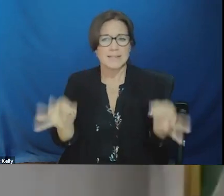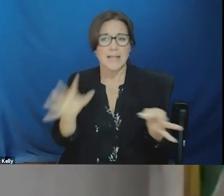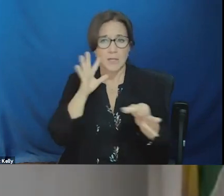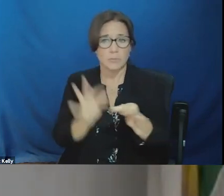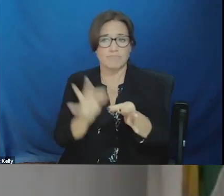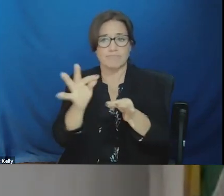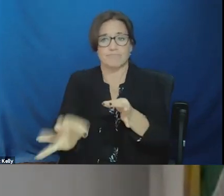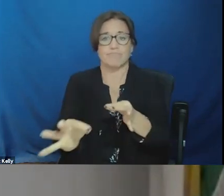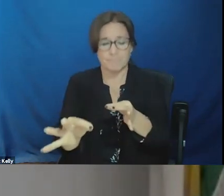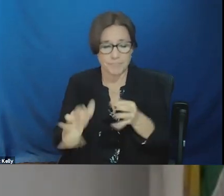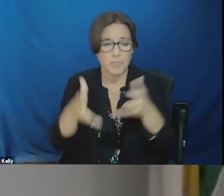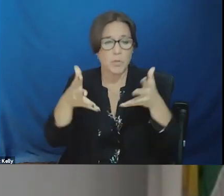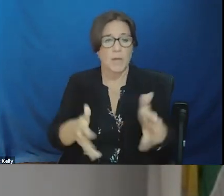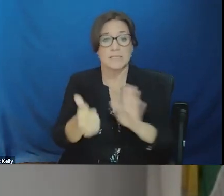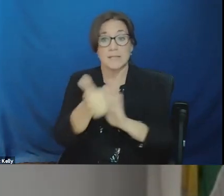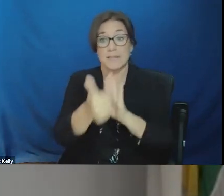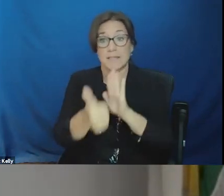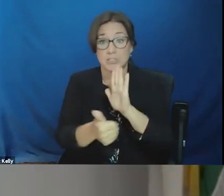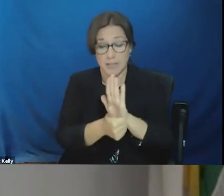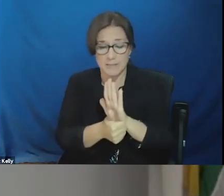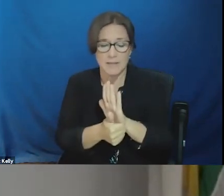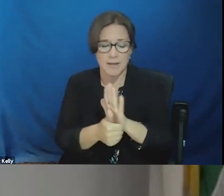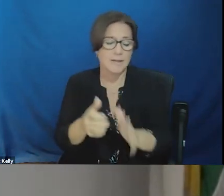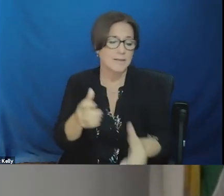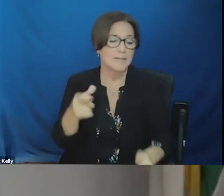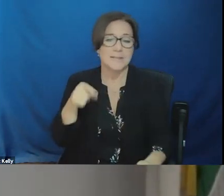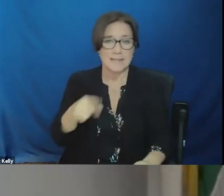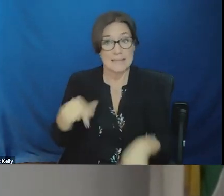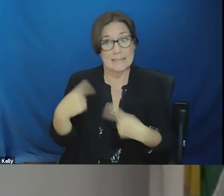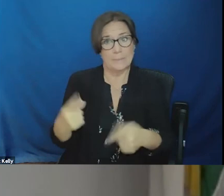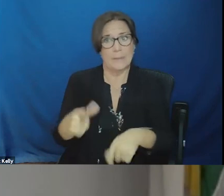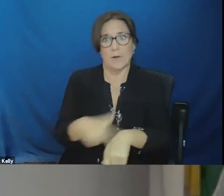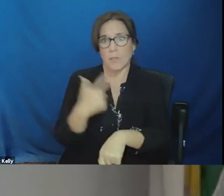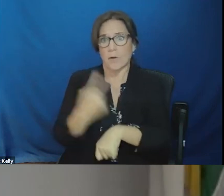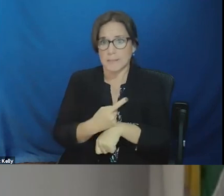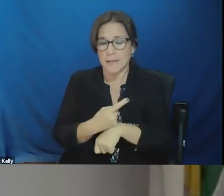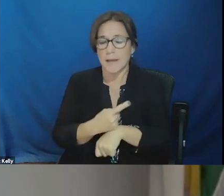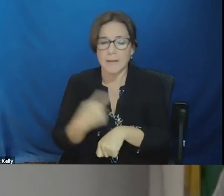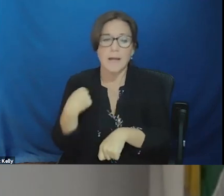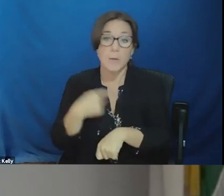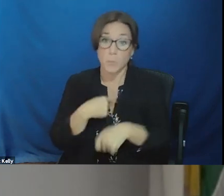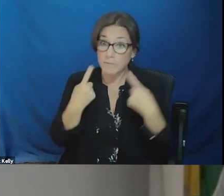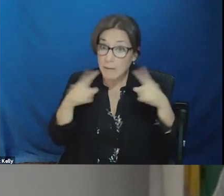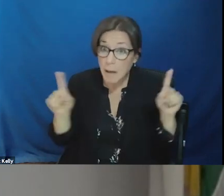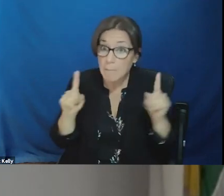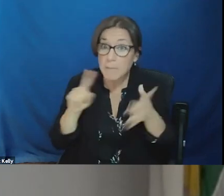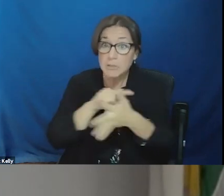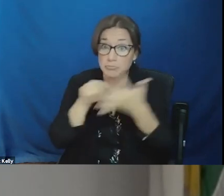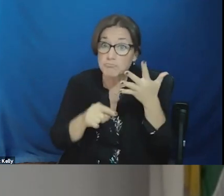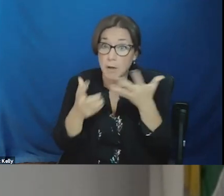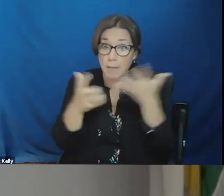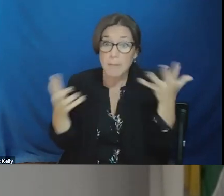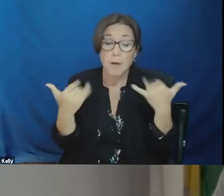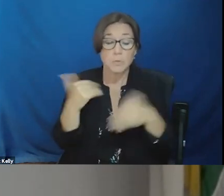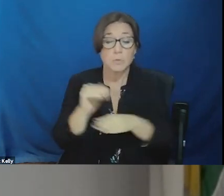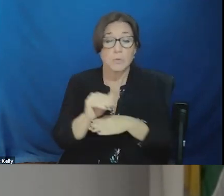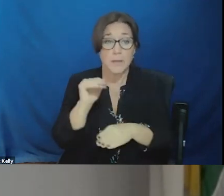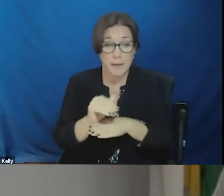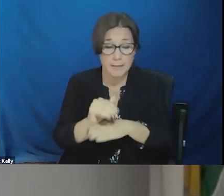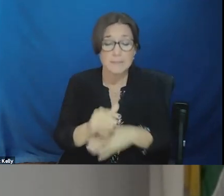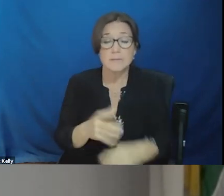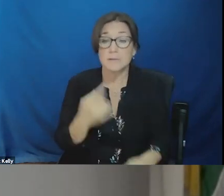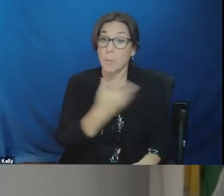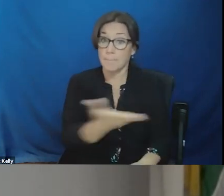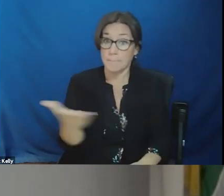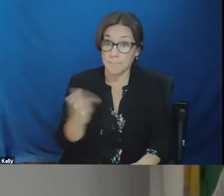items for another time. It's been a long day and we have accomplished a lot this evening as it is. So board members, I'd love for